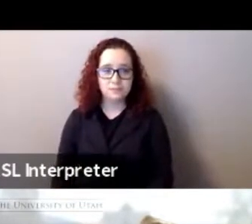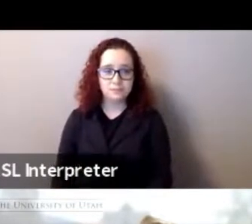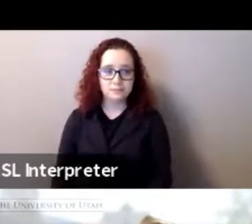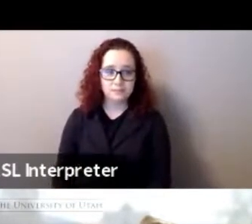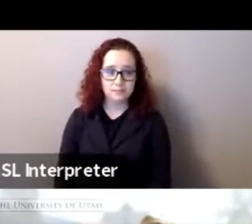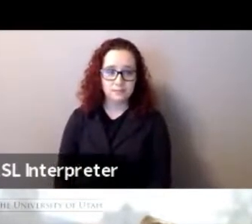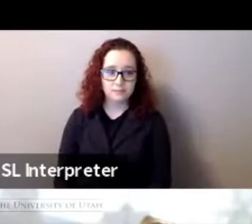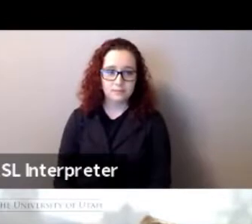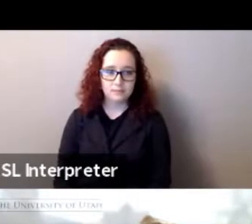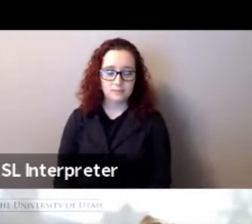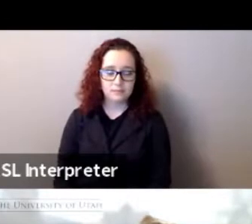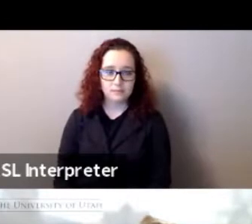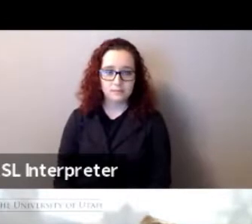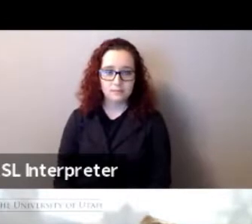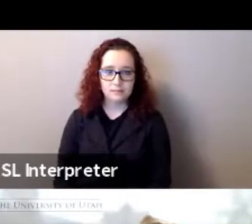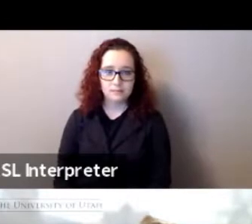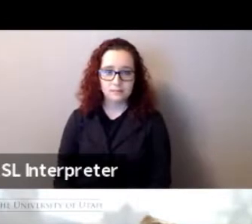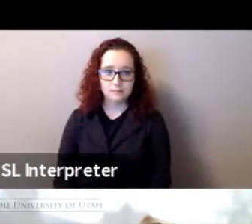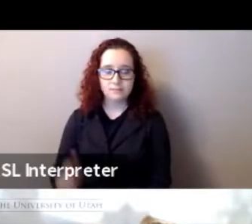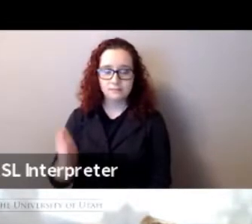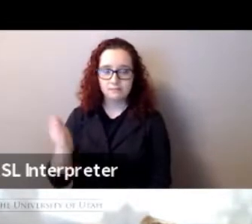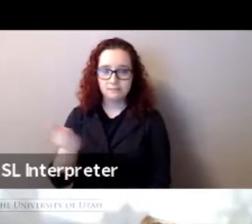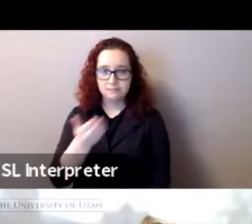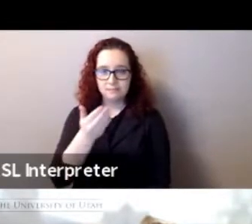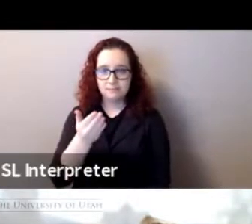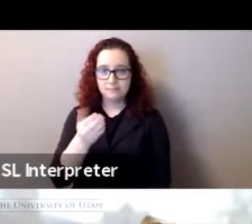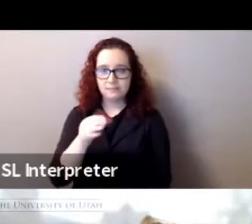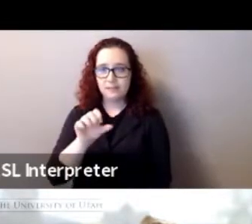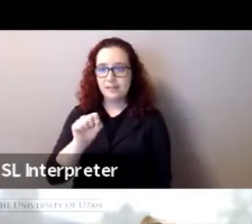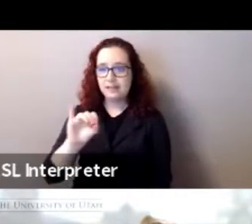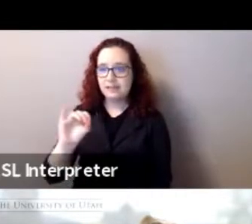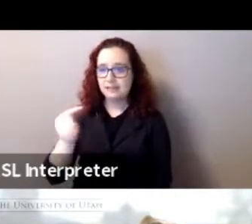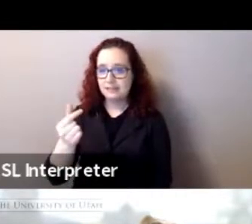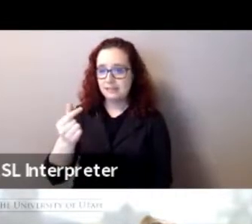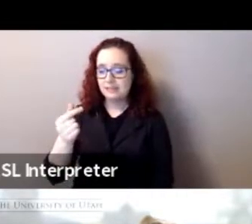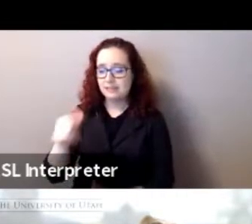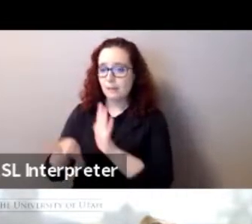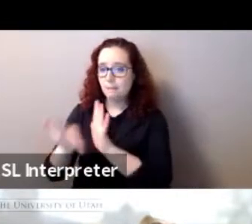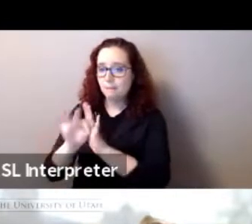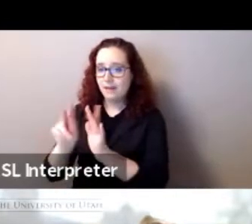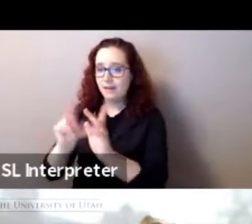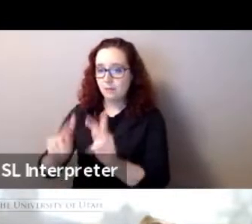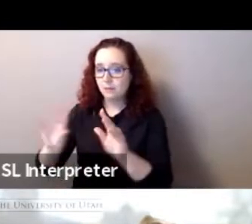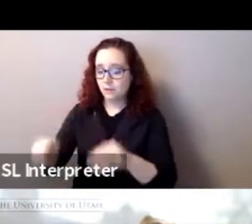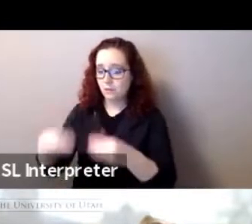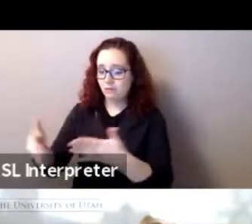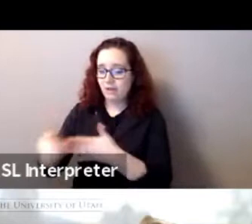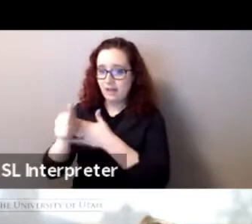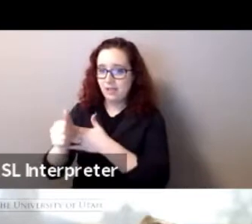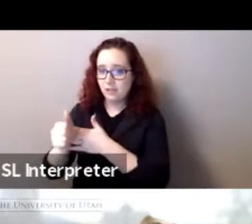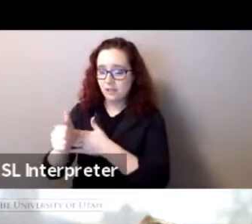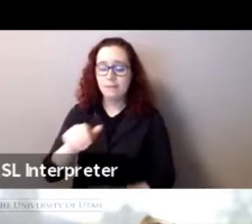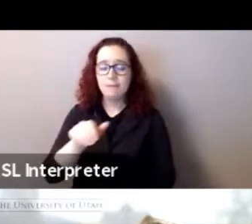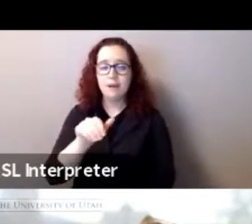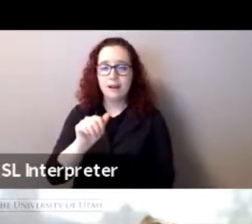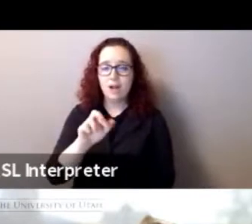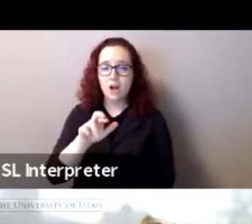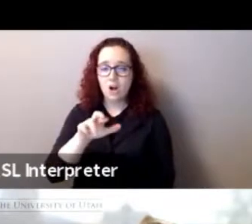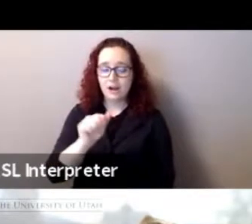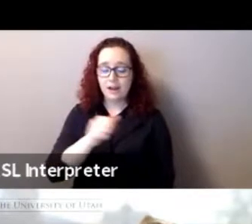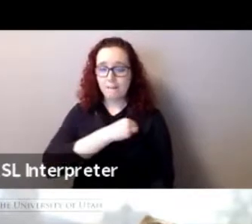And as you know, the individual SIGs elect their members to provide leadership for their SIGs. AERA members